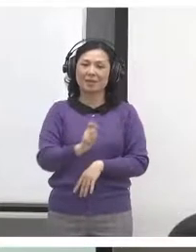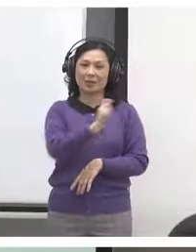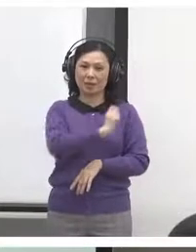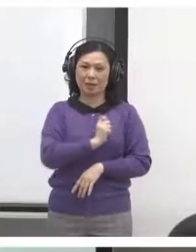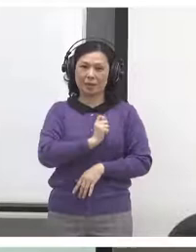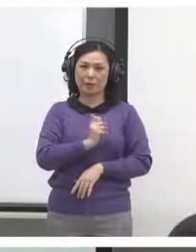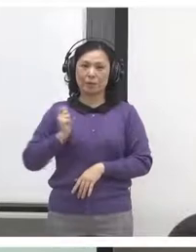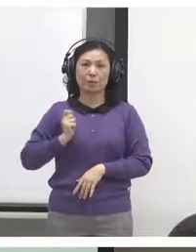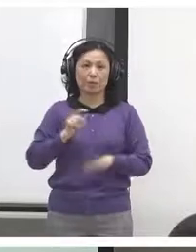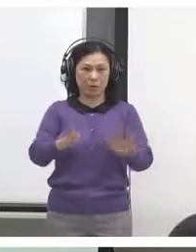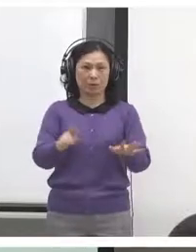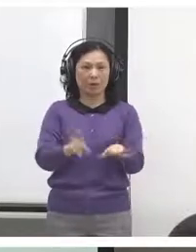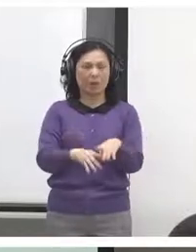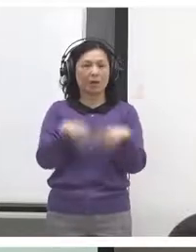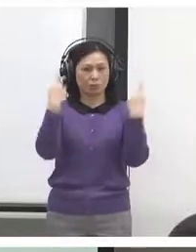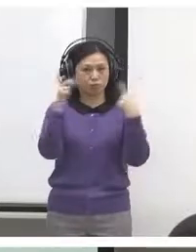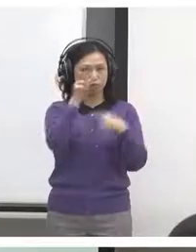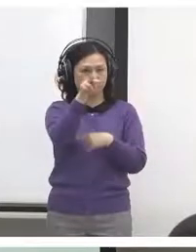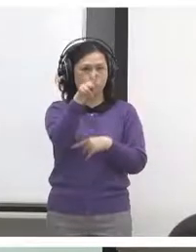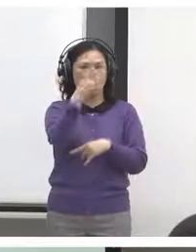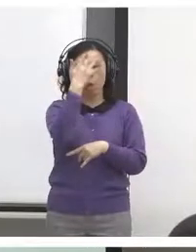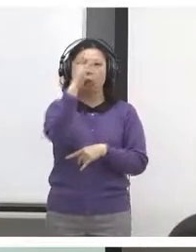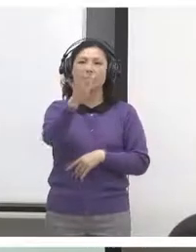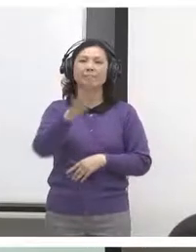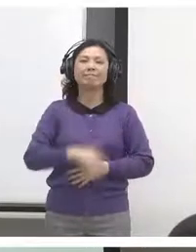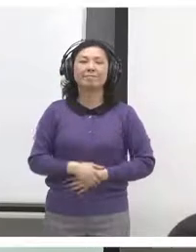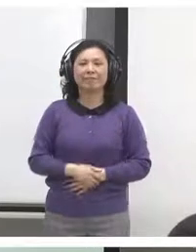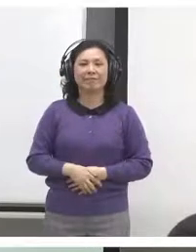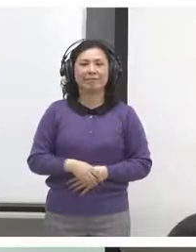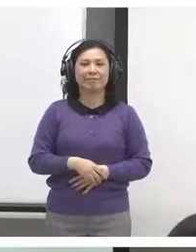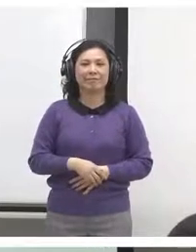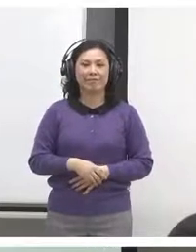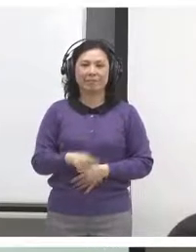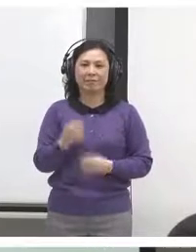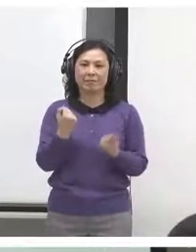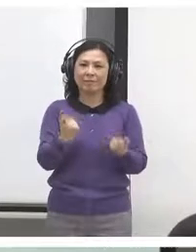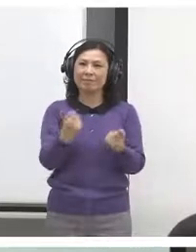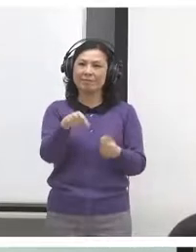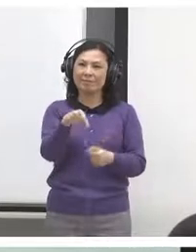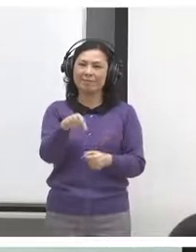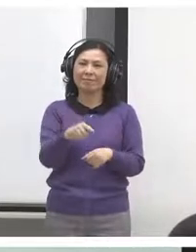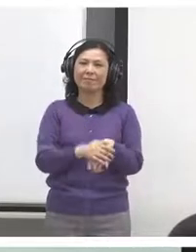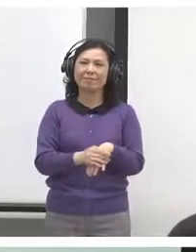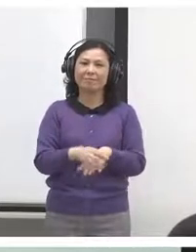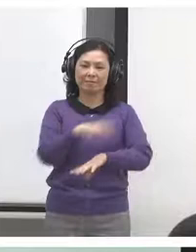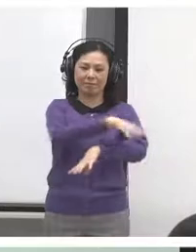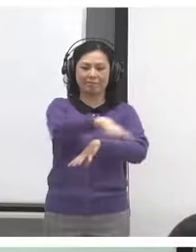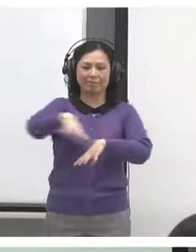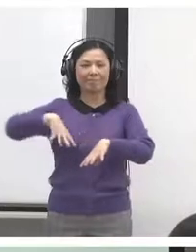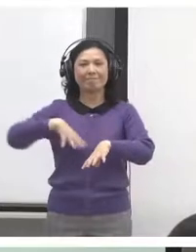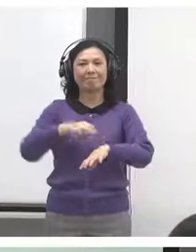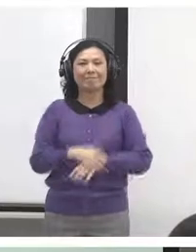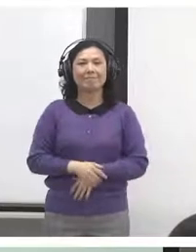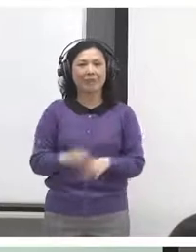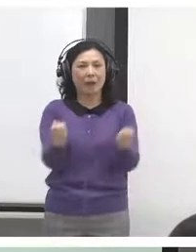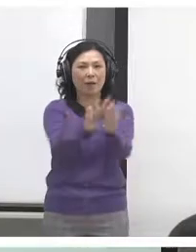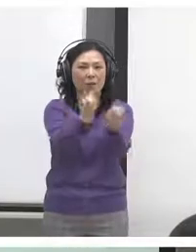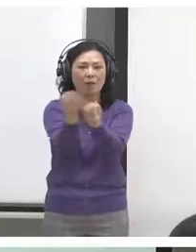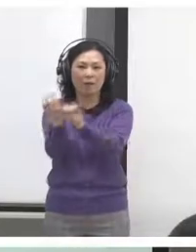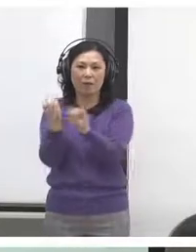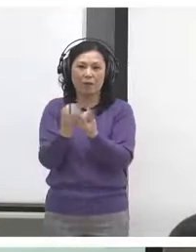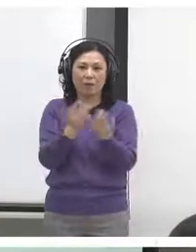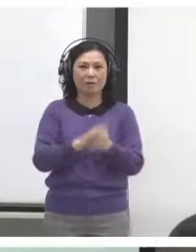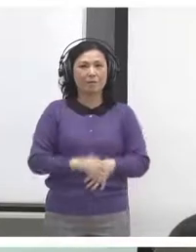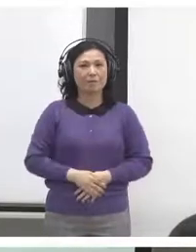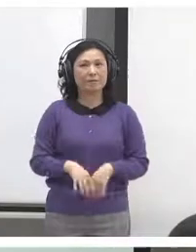in the Toronto ecosystem, but also how they intersect with policy and technology and